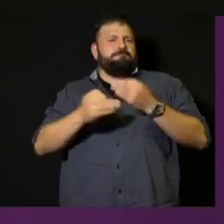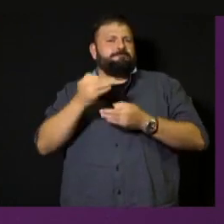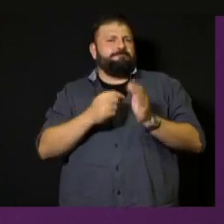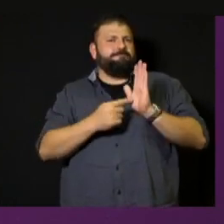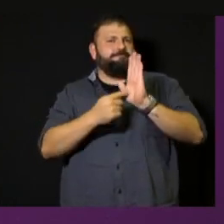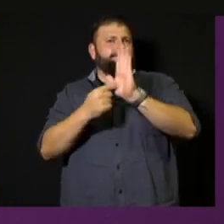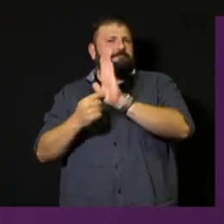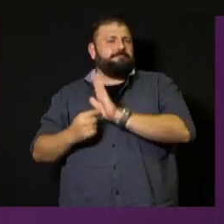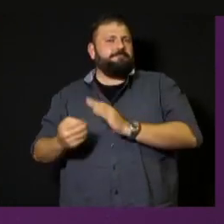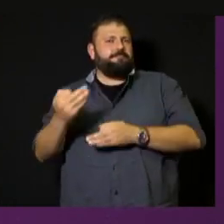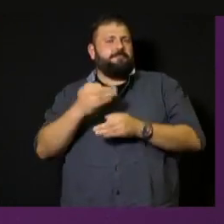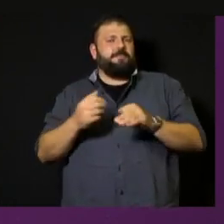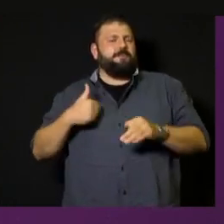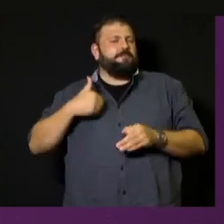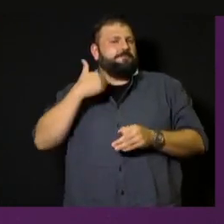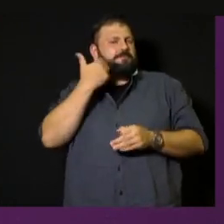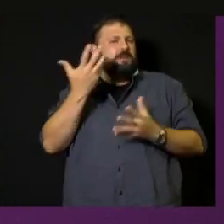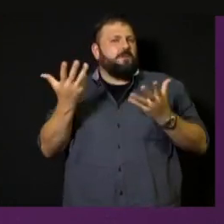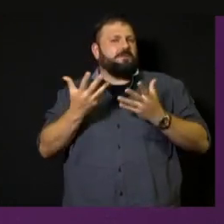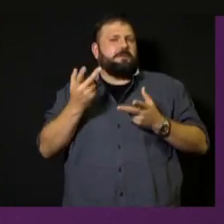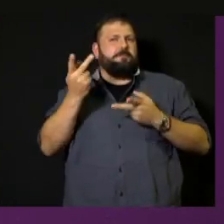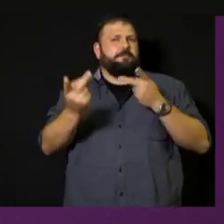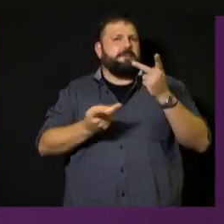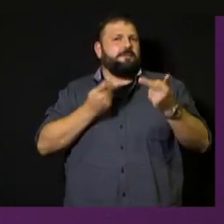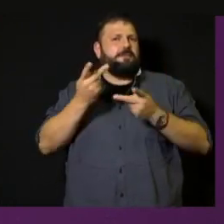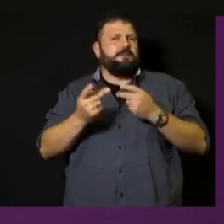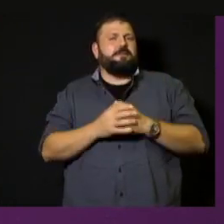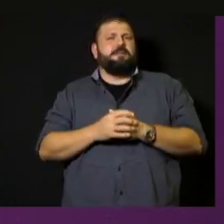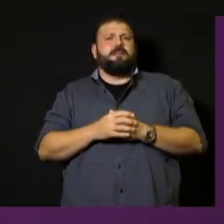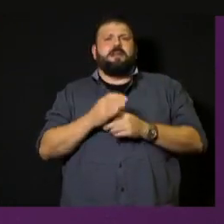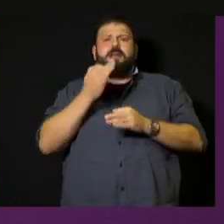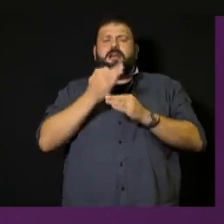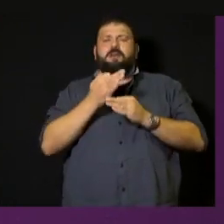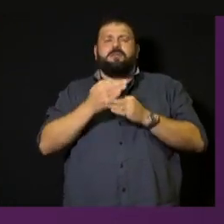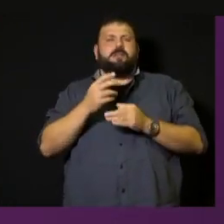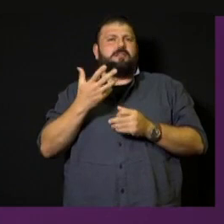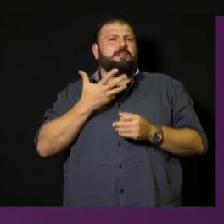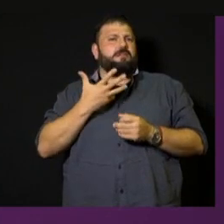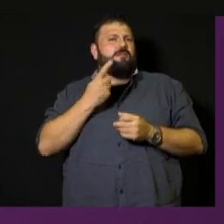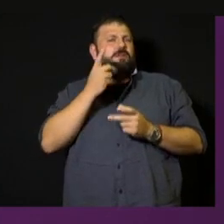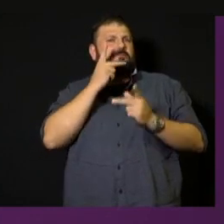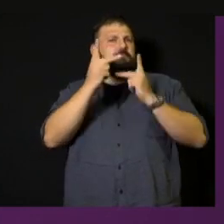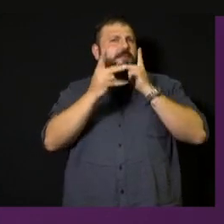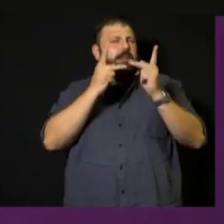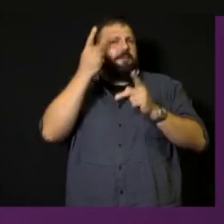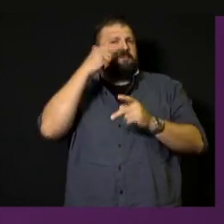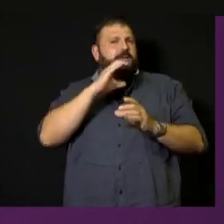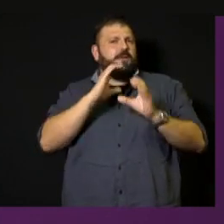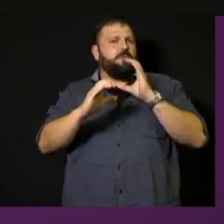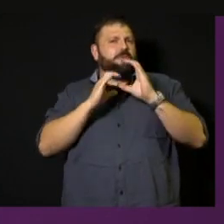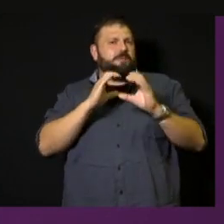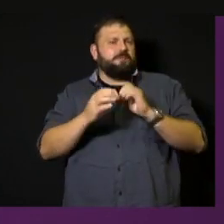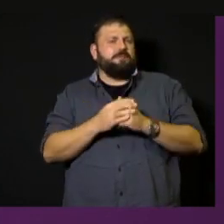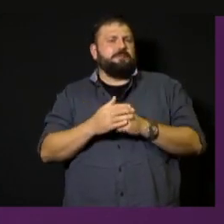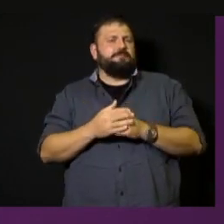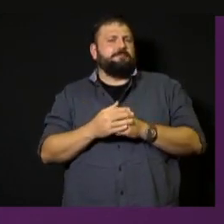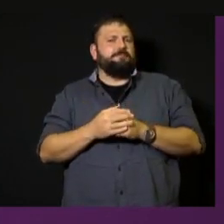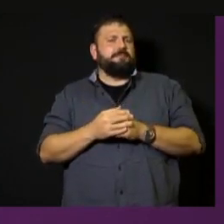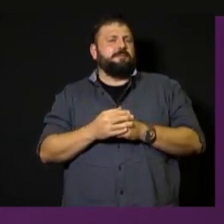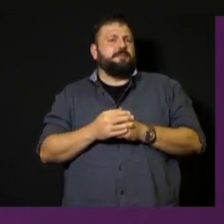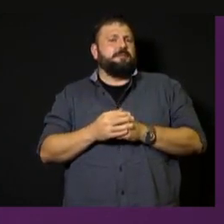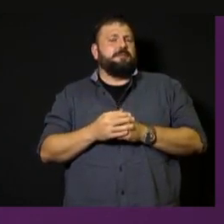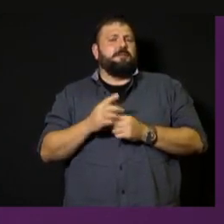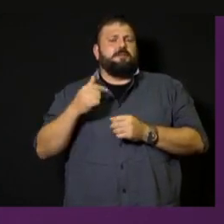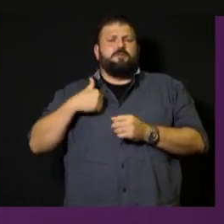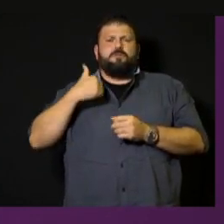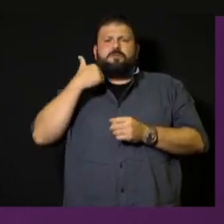Now I have a question for all you. You have with one word. I want to